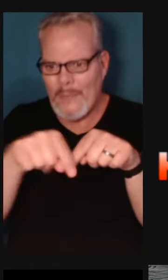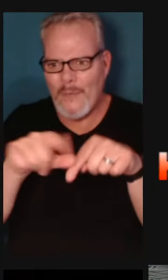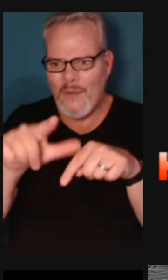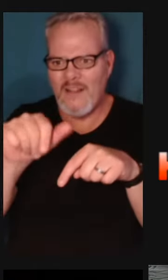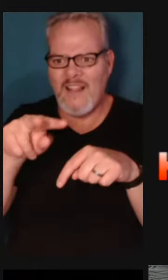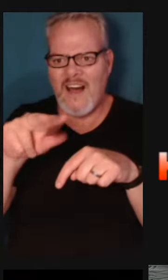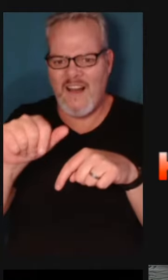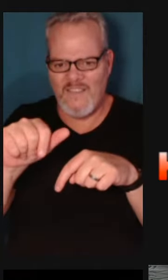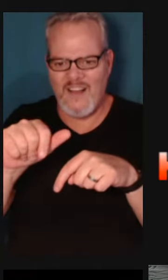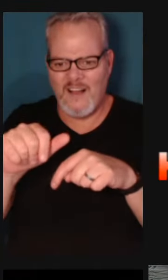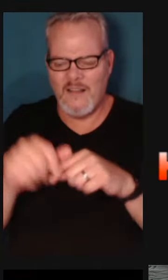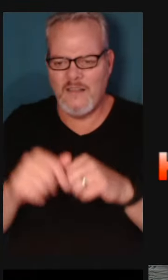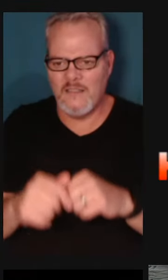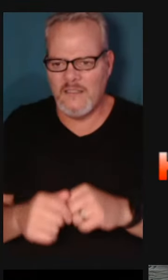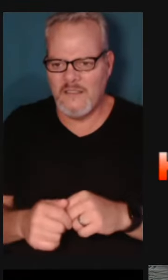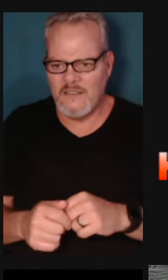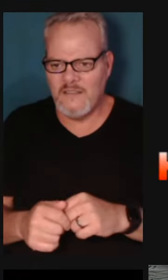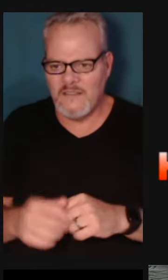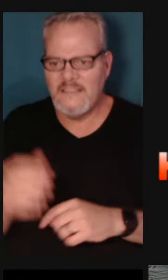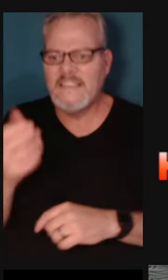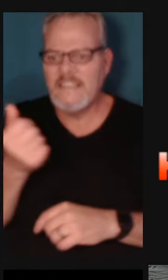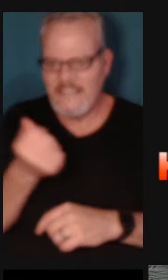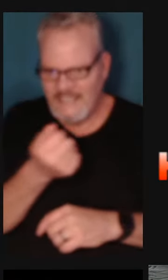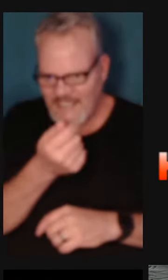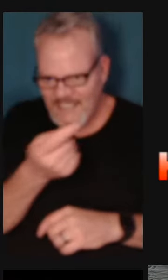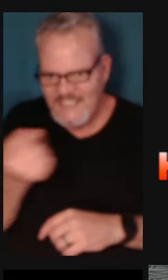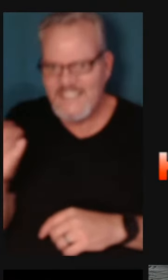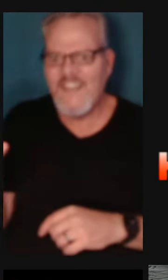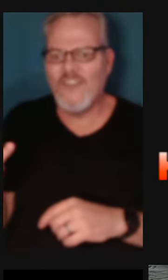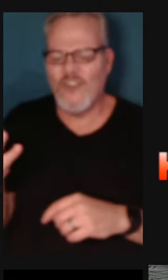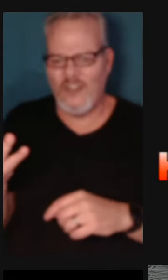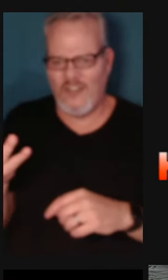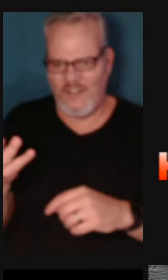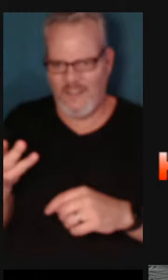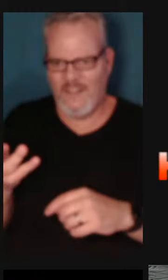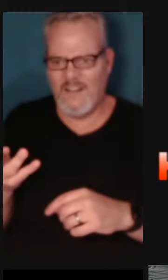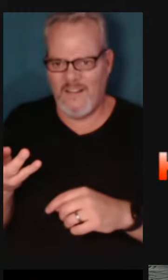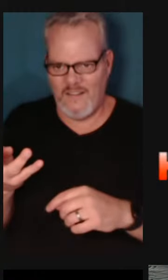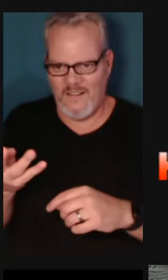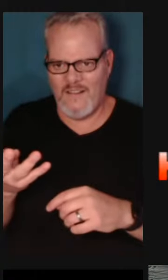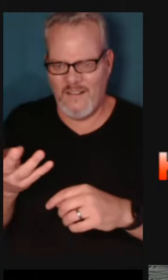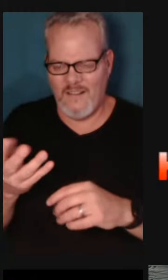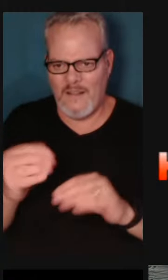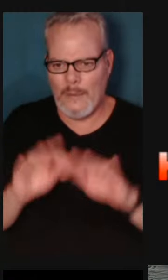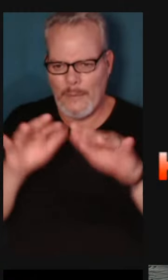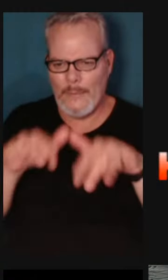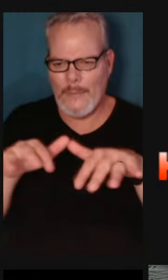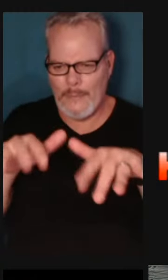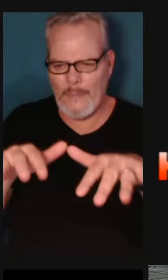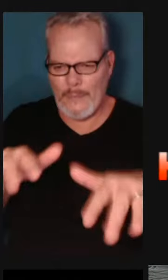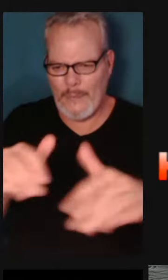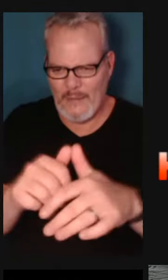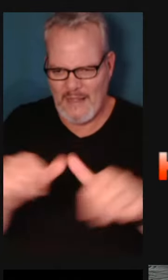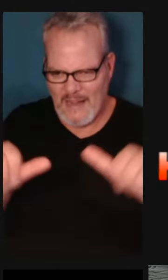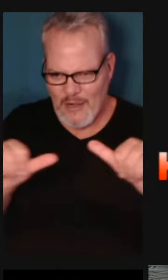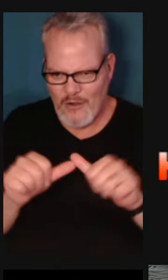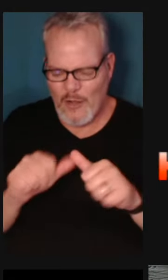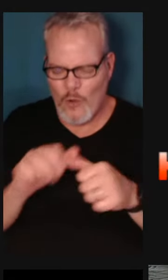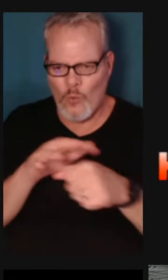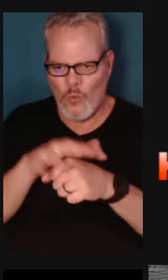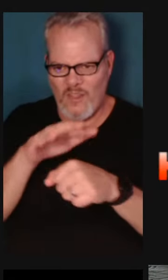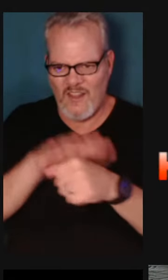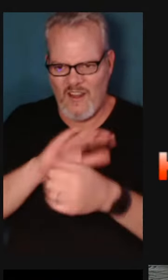Several different ones that flow down from the lava spray, landing on the rim of the crater here with enough volume to